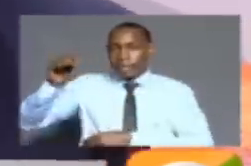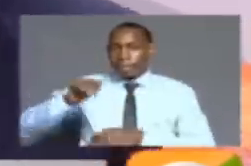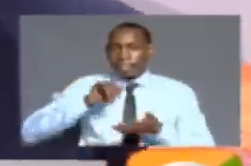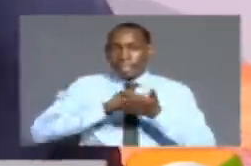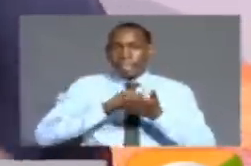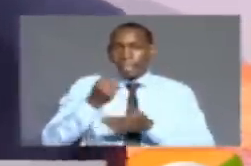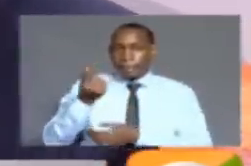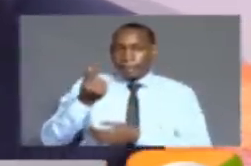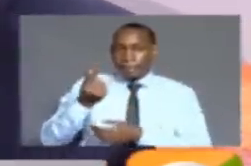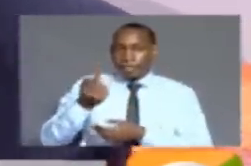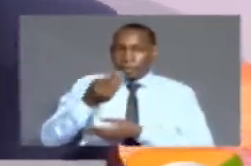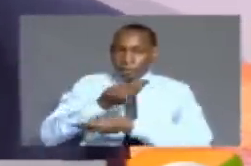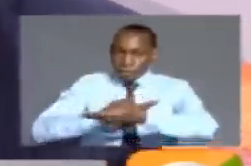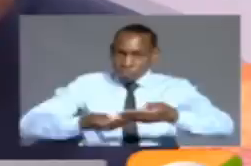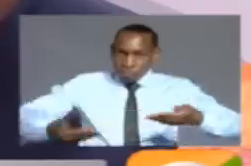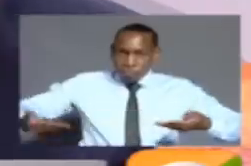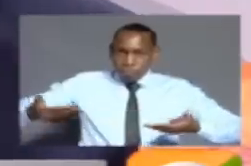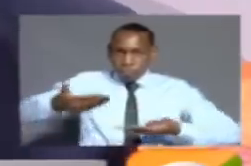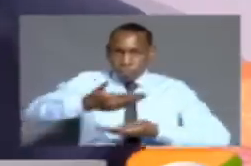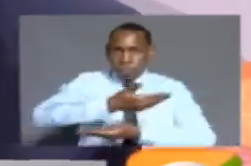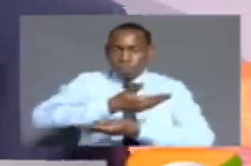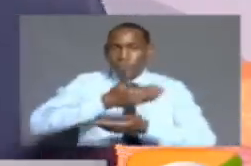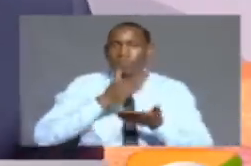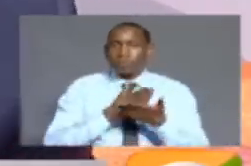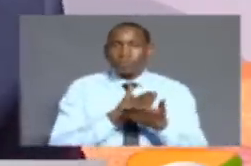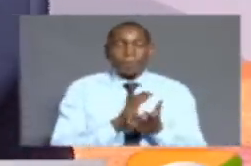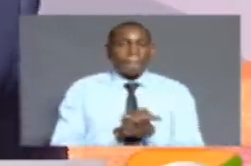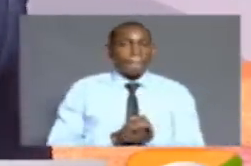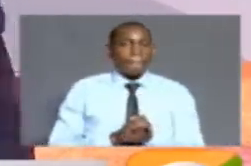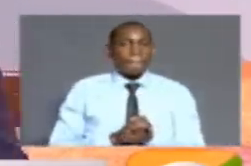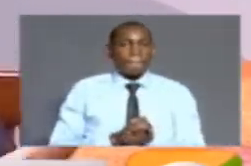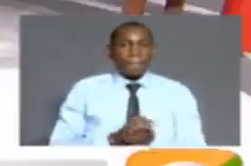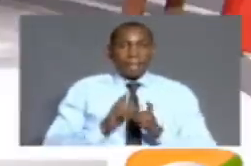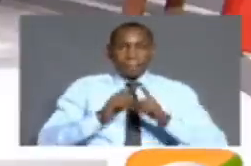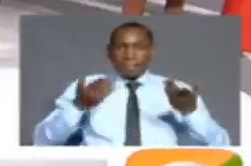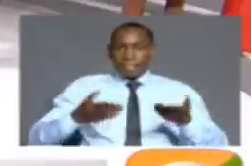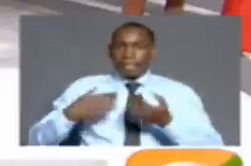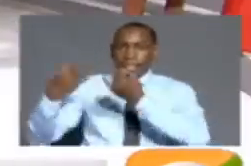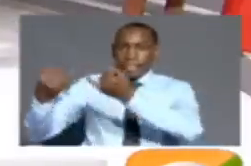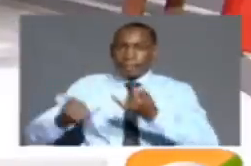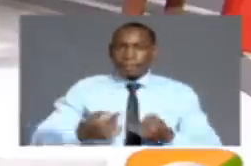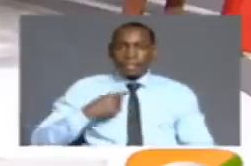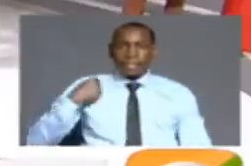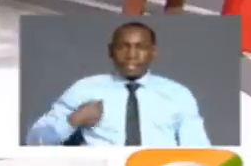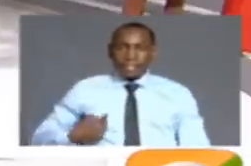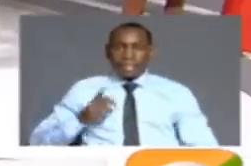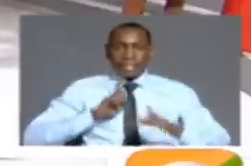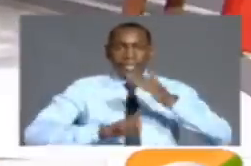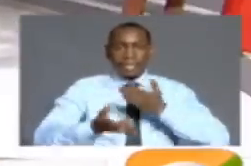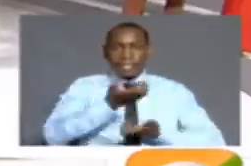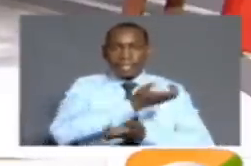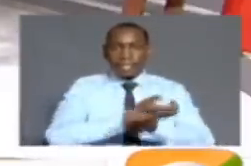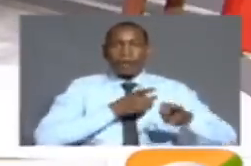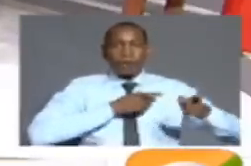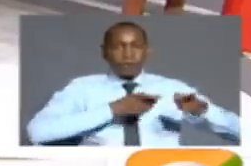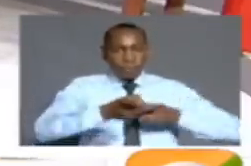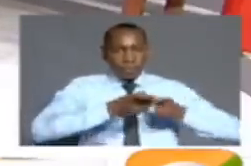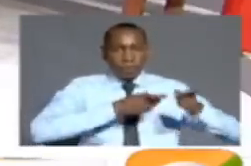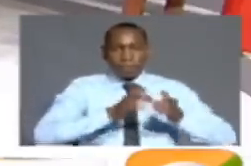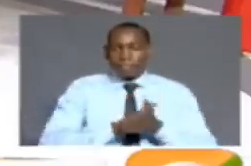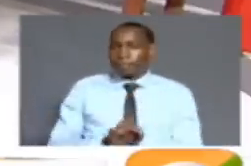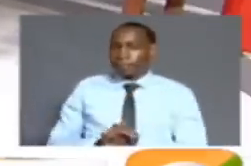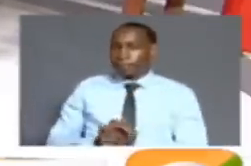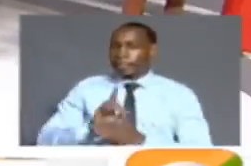that the money circulates there, goes round and round? Yet we are letting China okay? We are letting China invade our economy and literally control it. So you